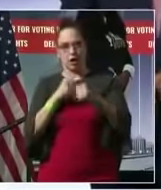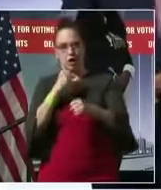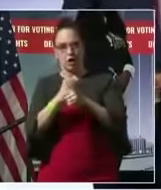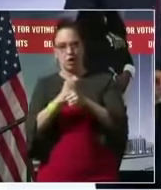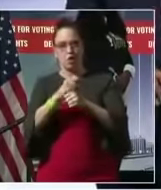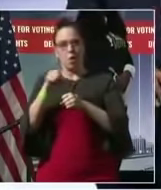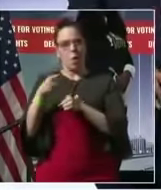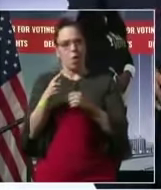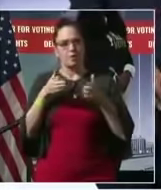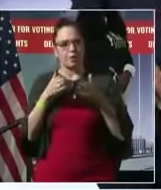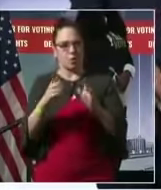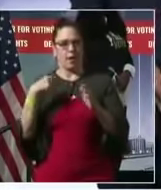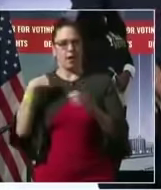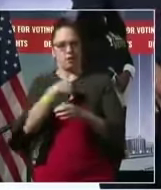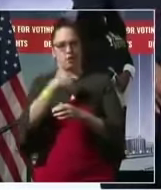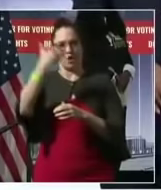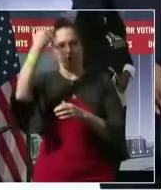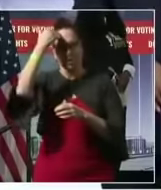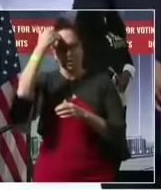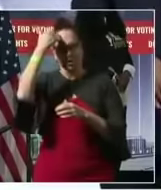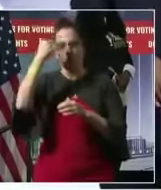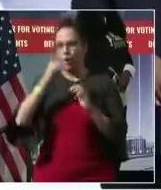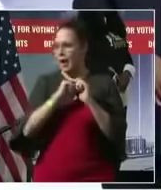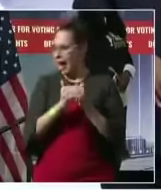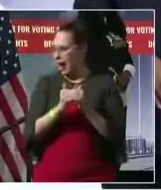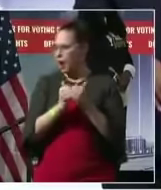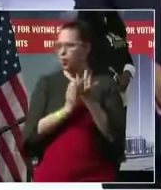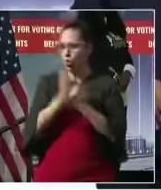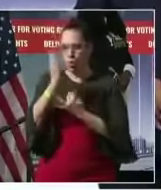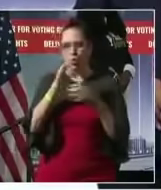we know how, through action.